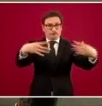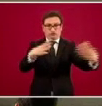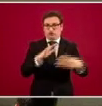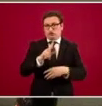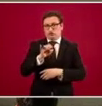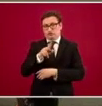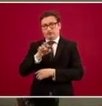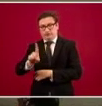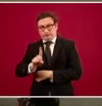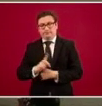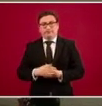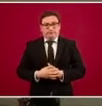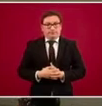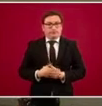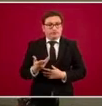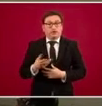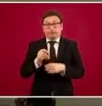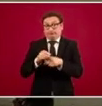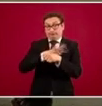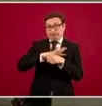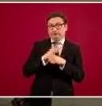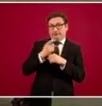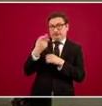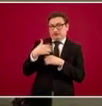this happen.